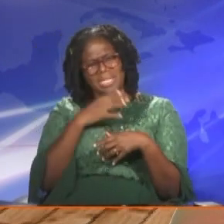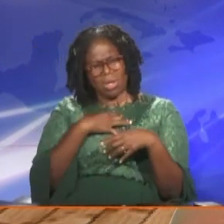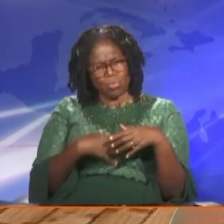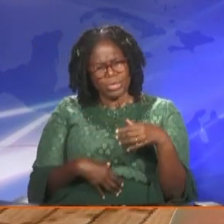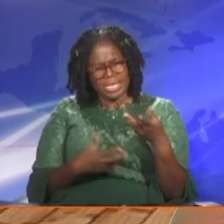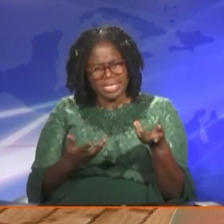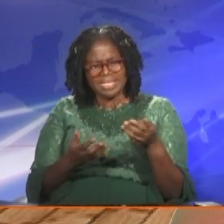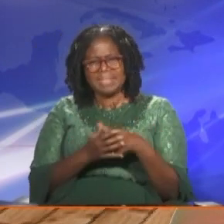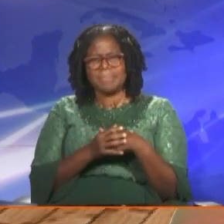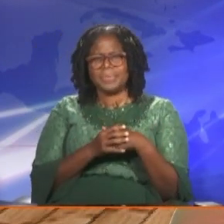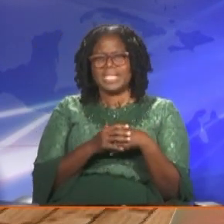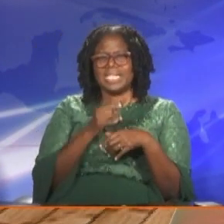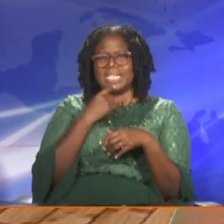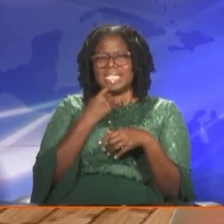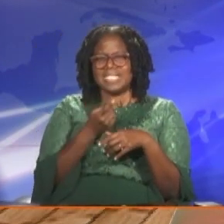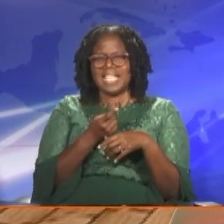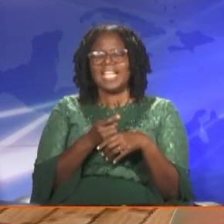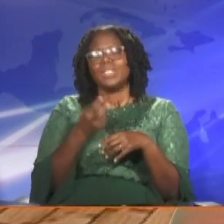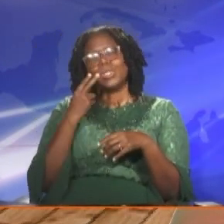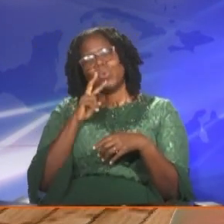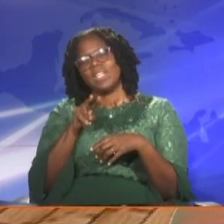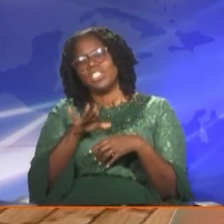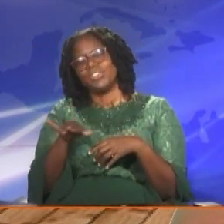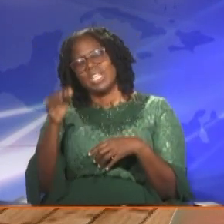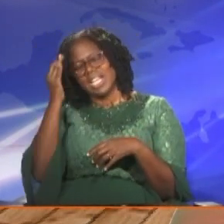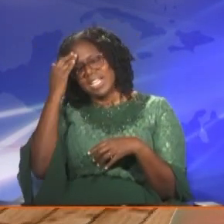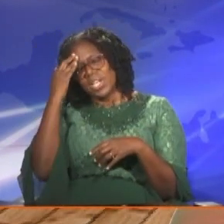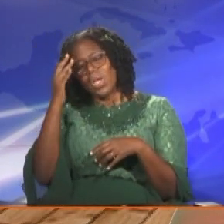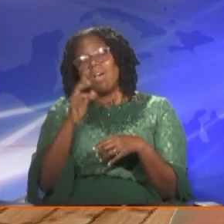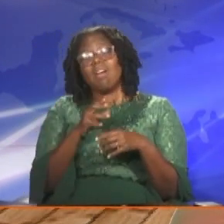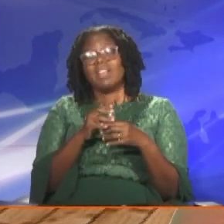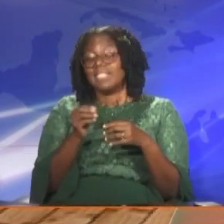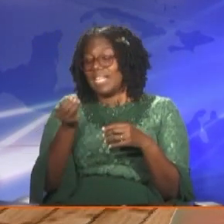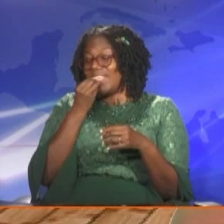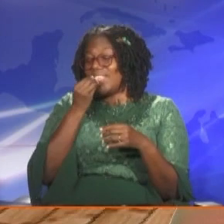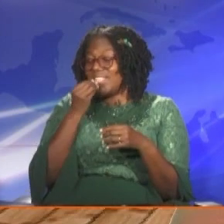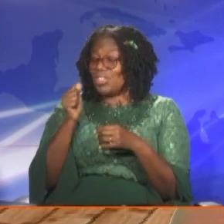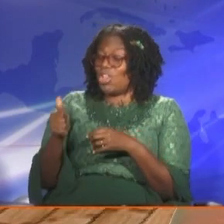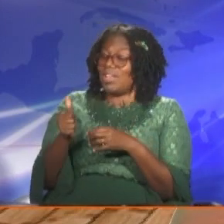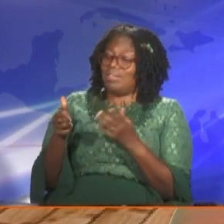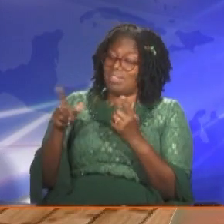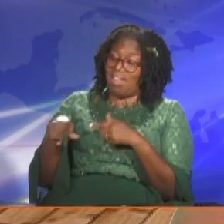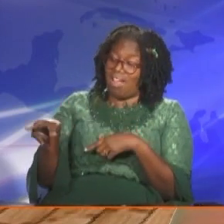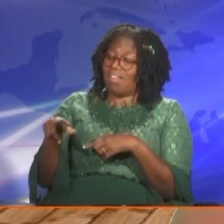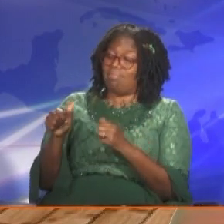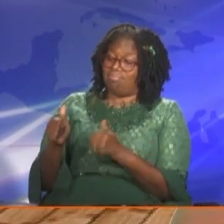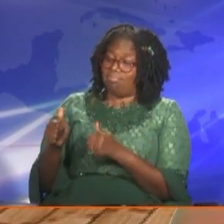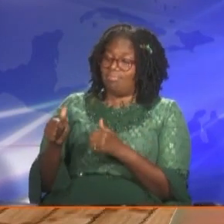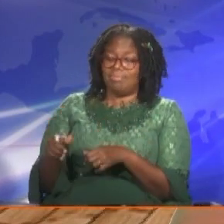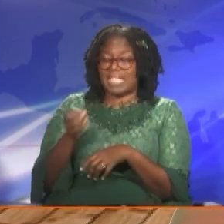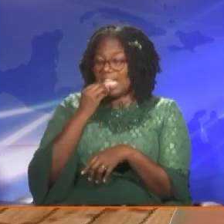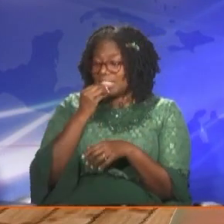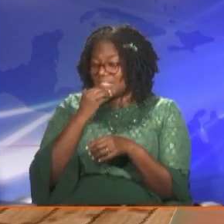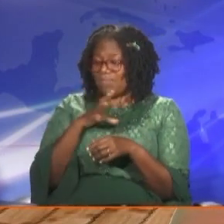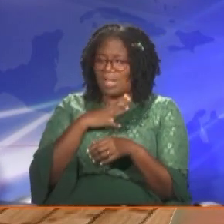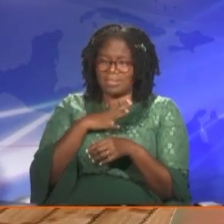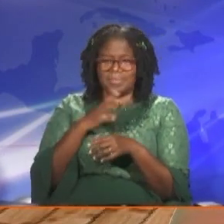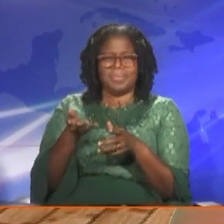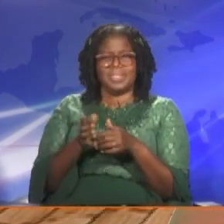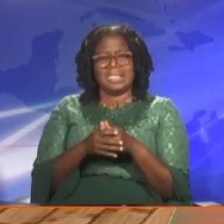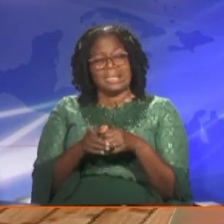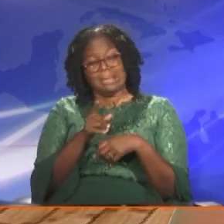can tell those who eat well. You look at their diet, how how they come to how they come